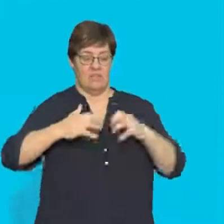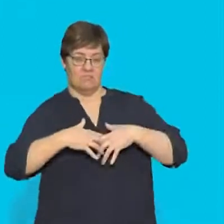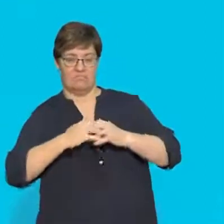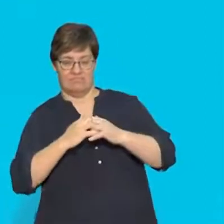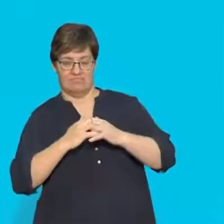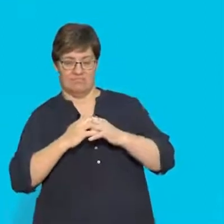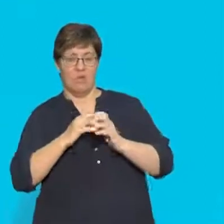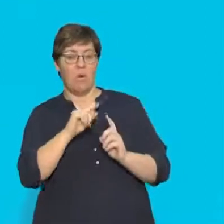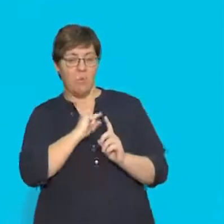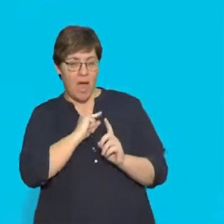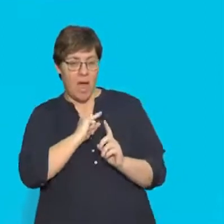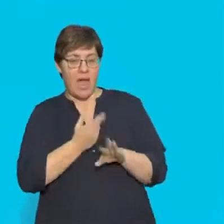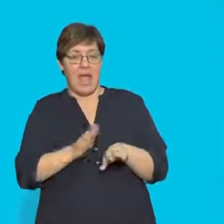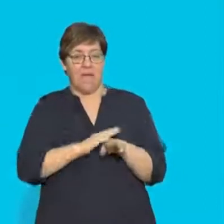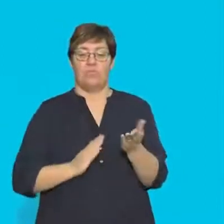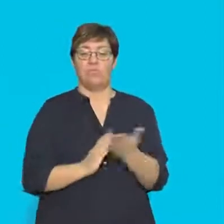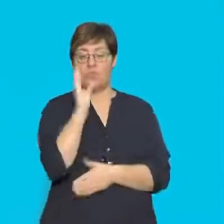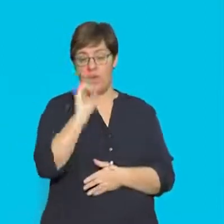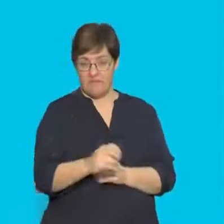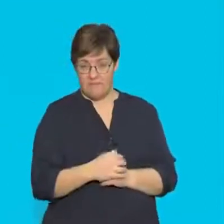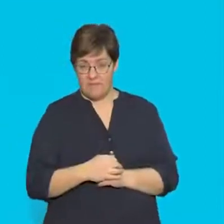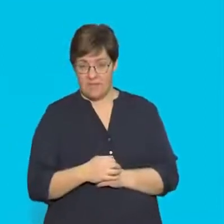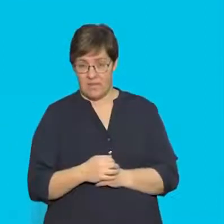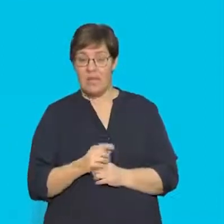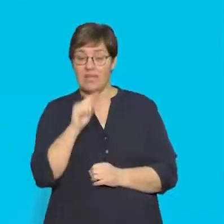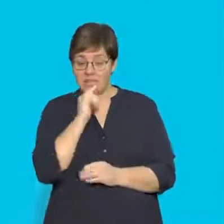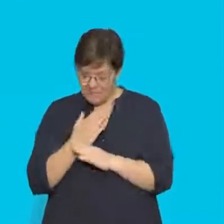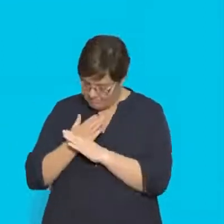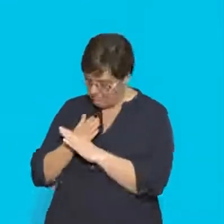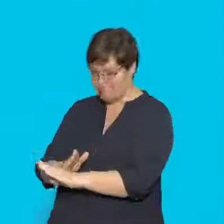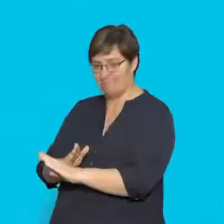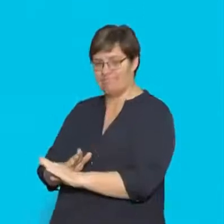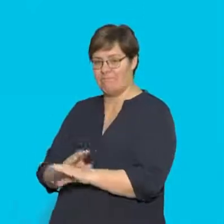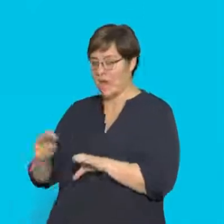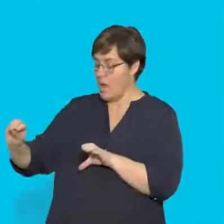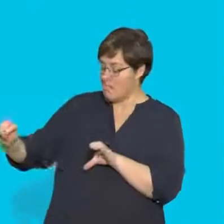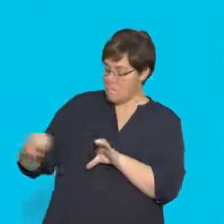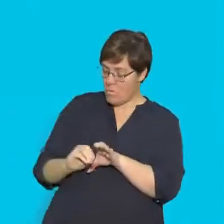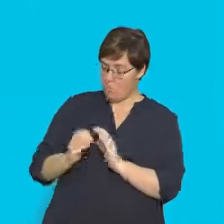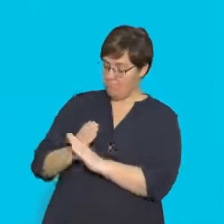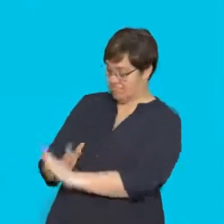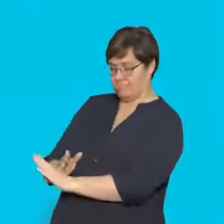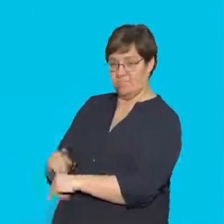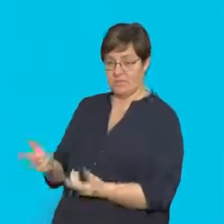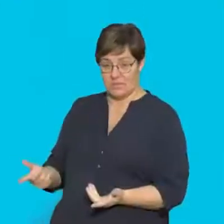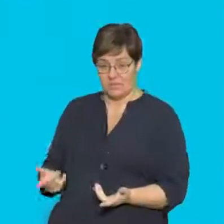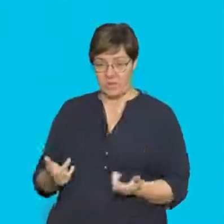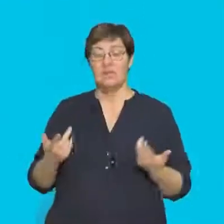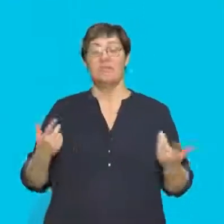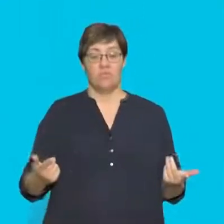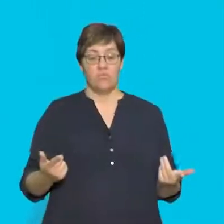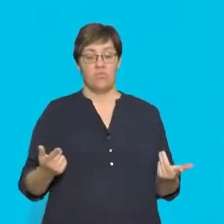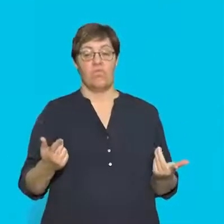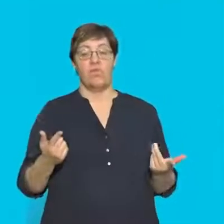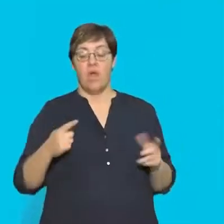current passing through it, which opposes the moving magnet, and that's important. So the number of turns